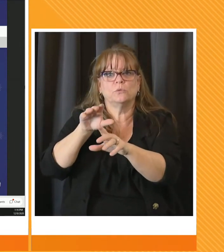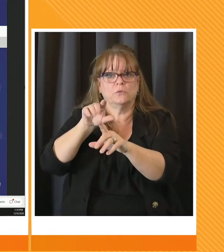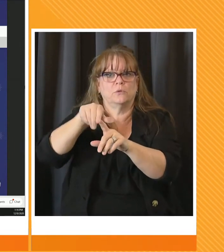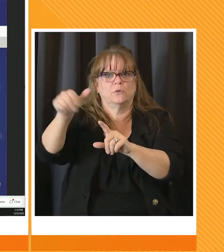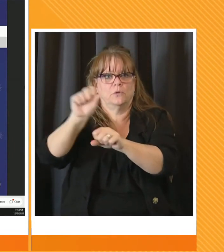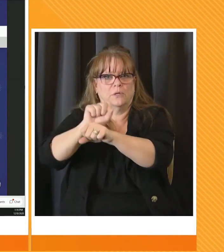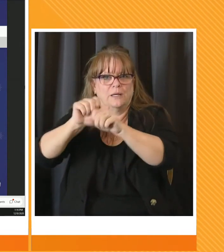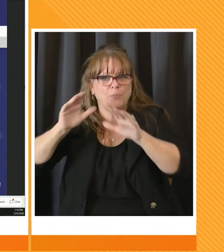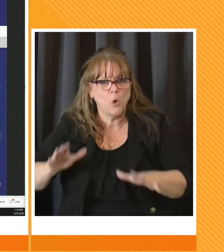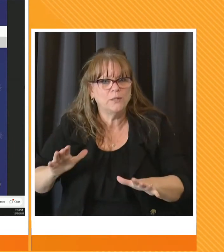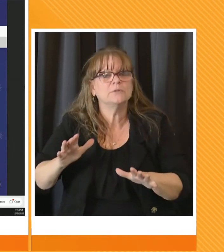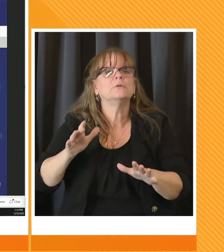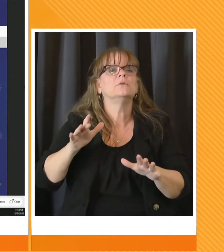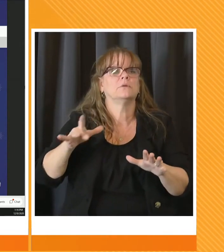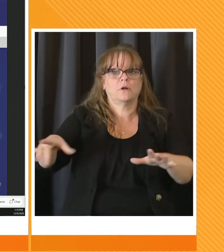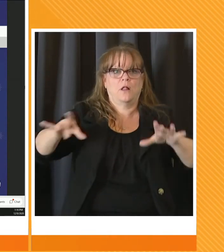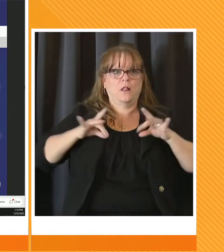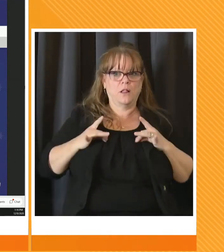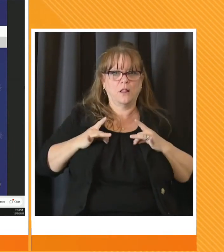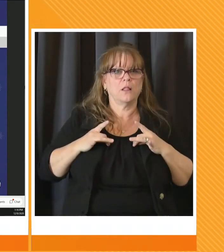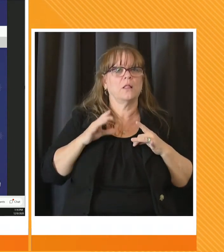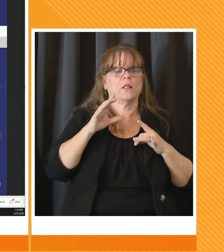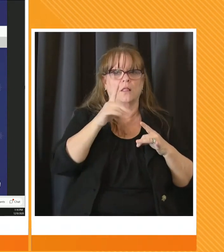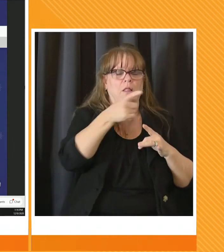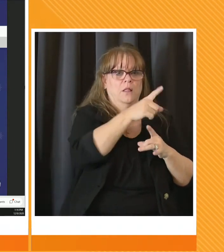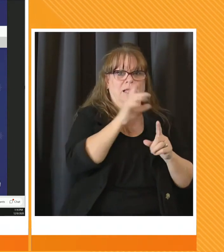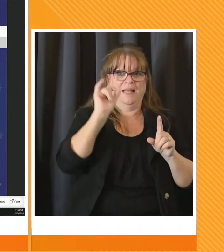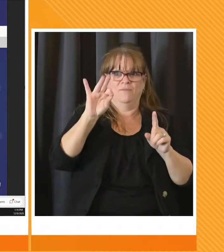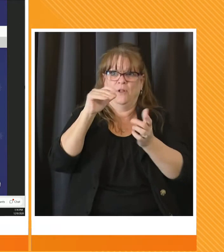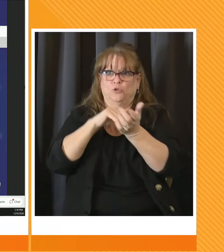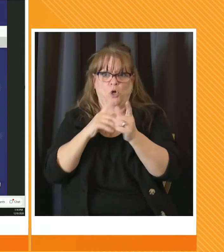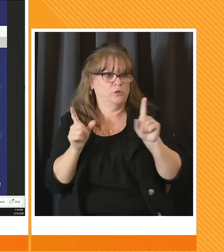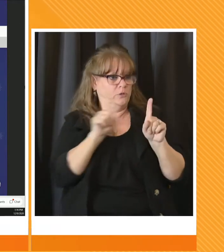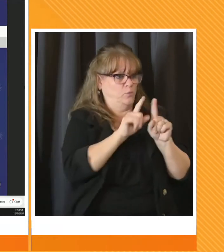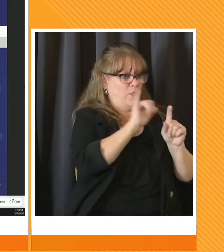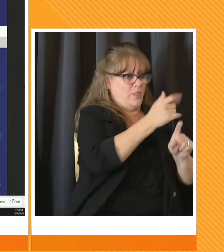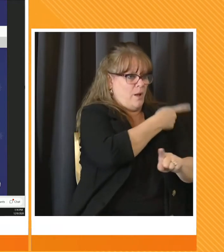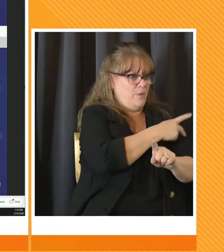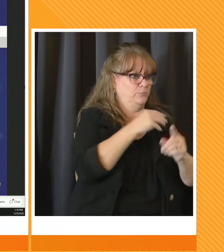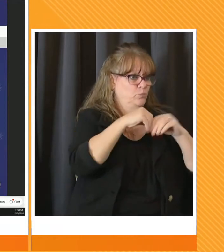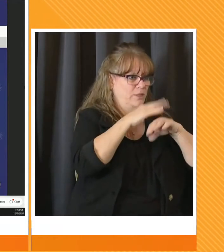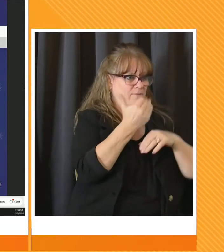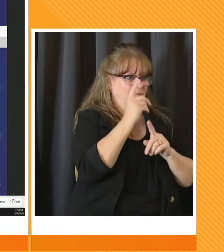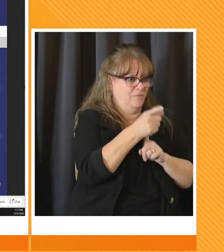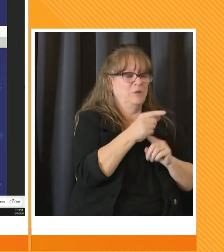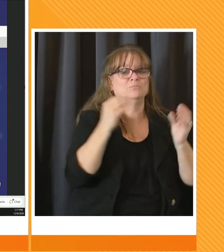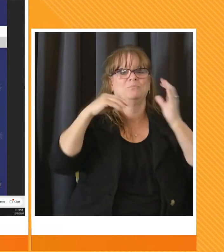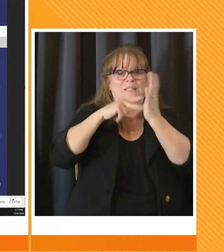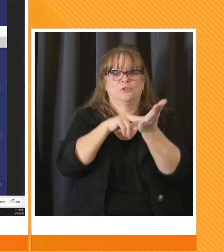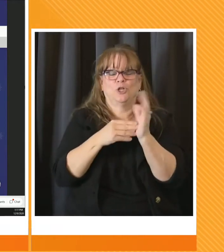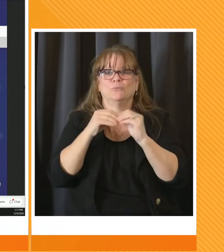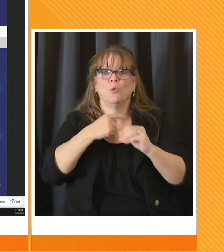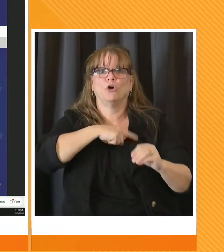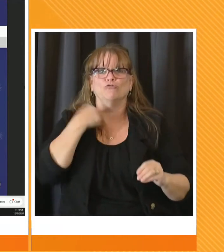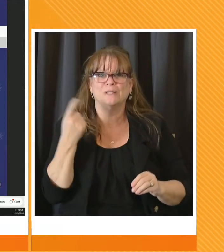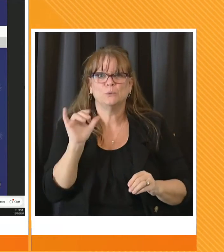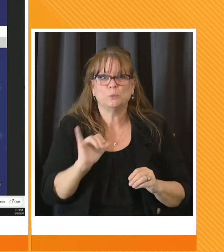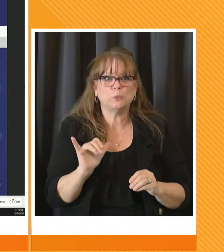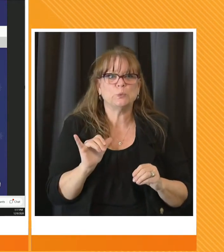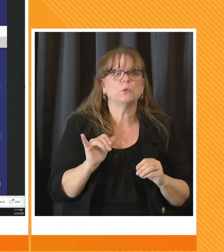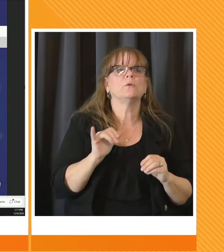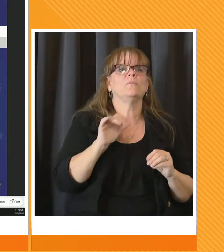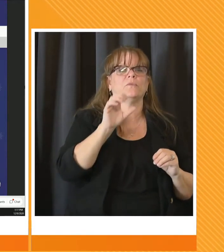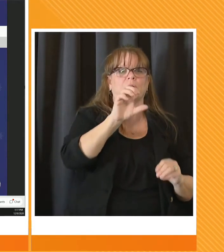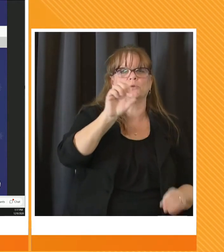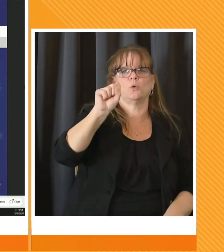staff and ICU staff and respiratory therapists and those who are working in COVID-specific units in